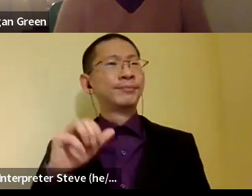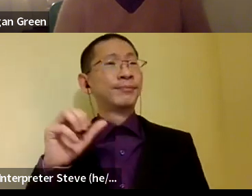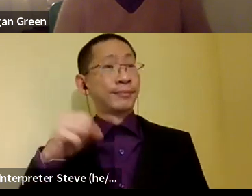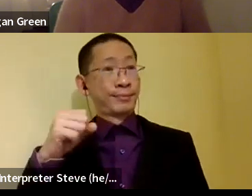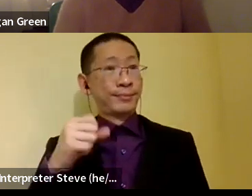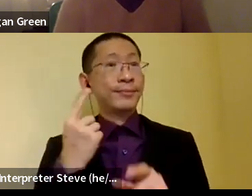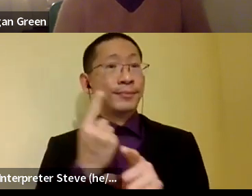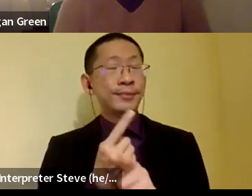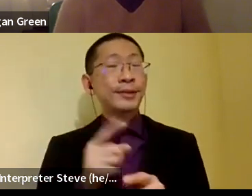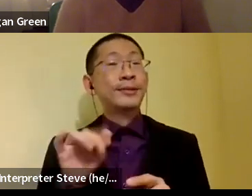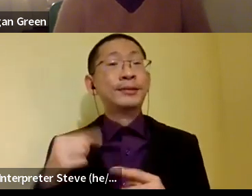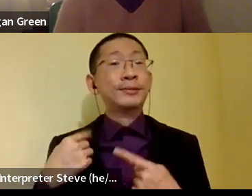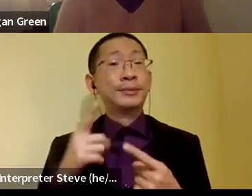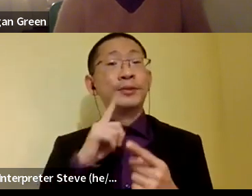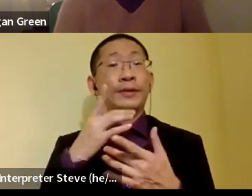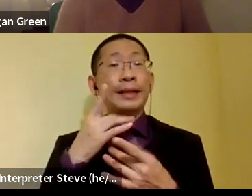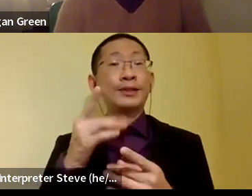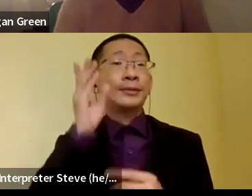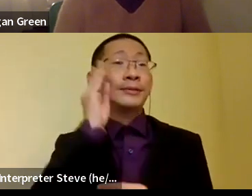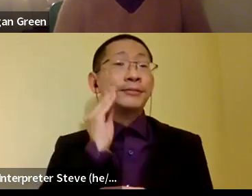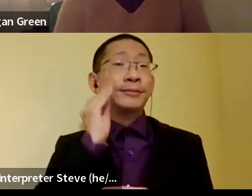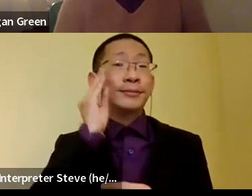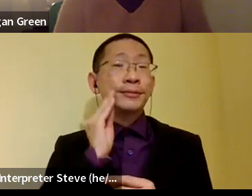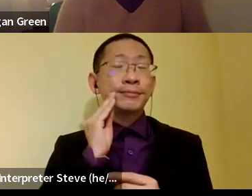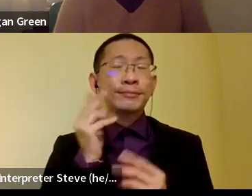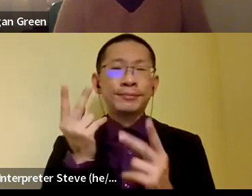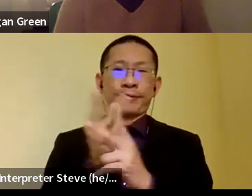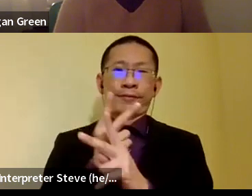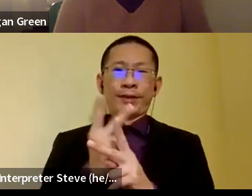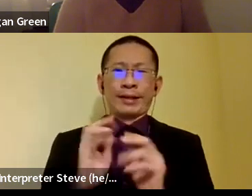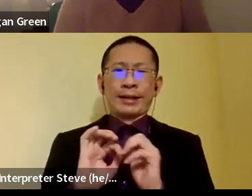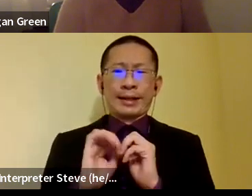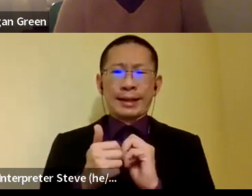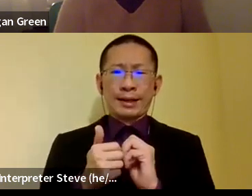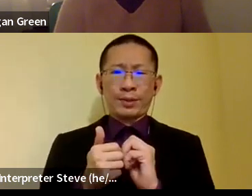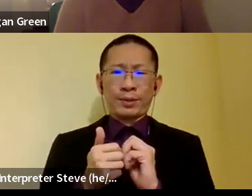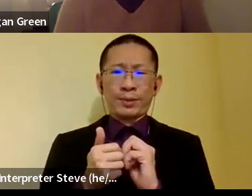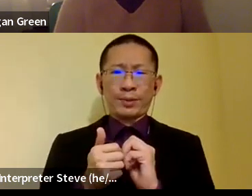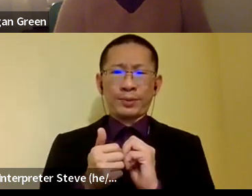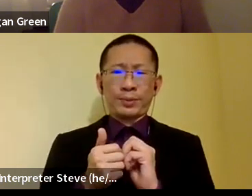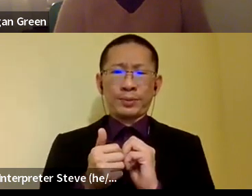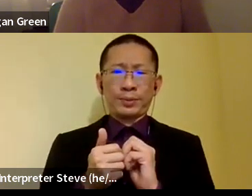Yeah. It's been a really interesting journey sort of figuring out how to